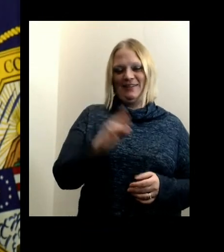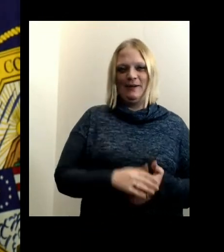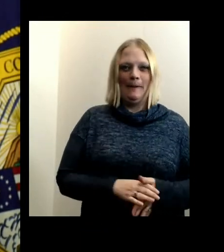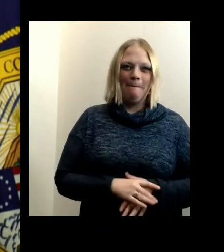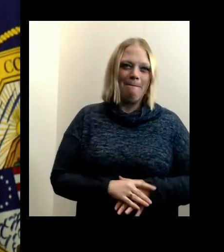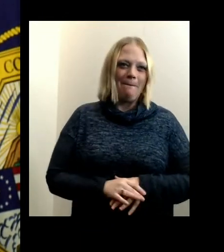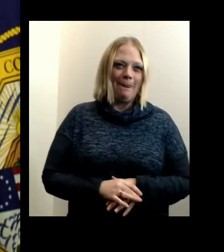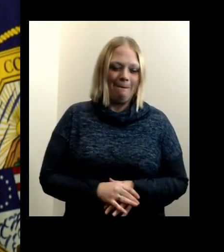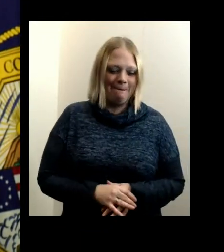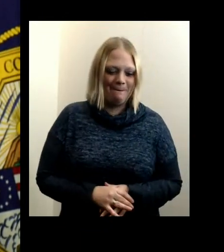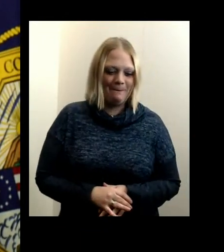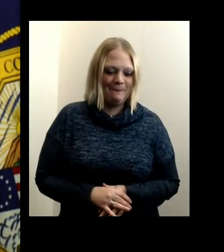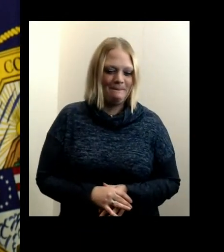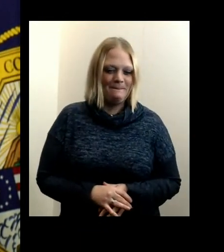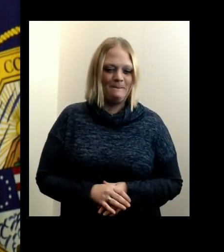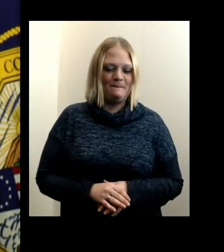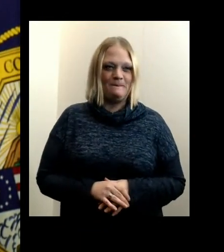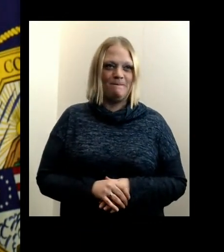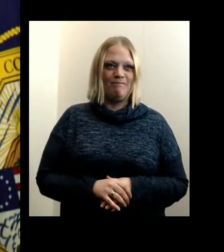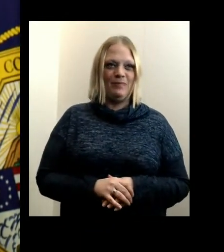them?